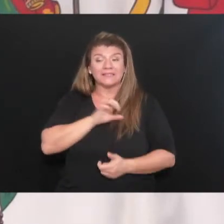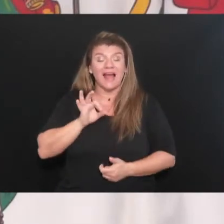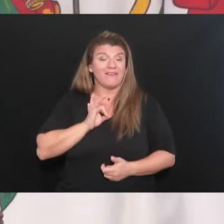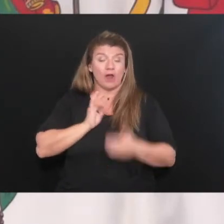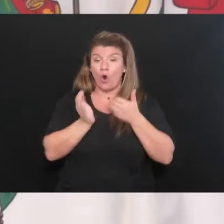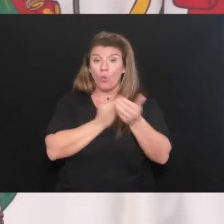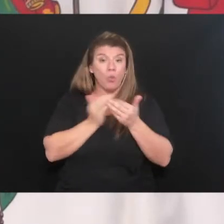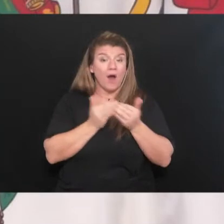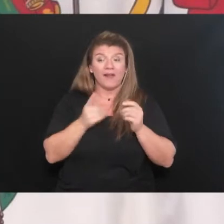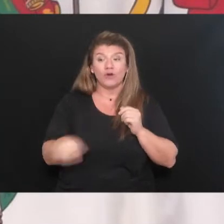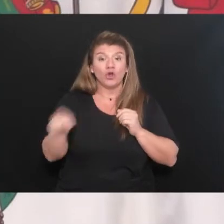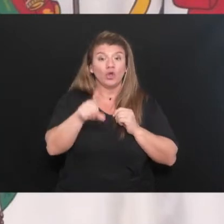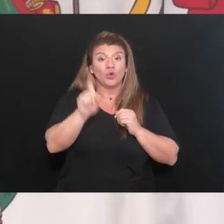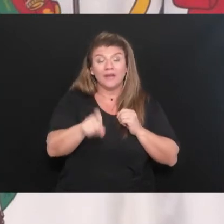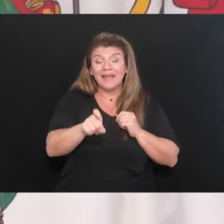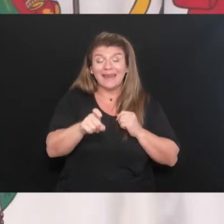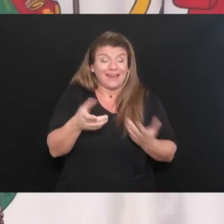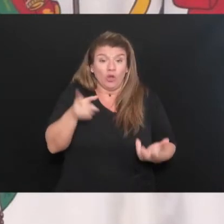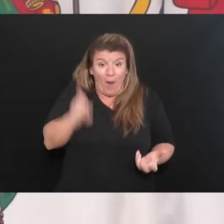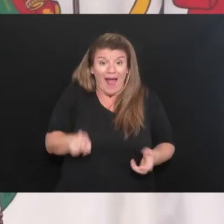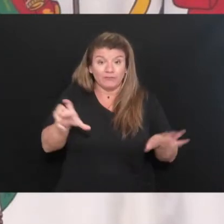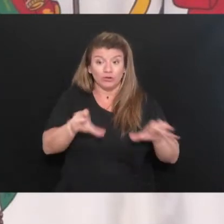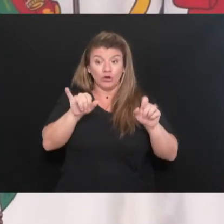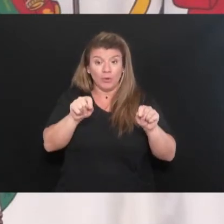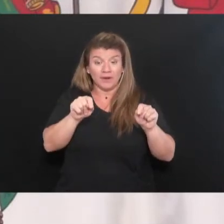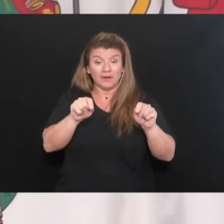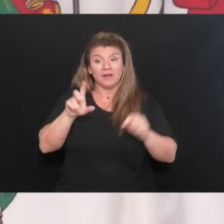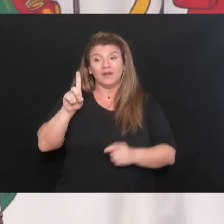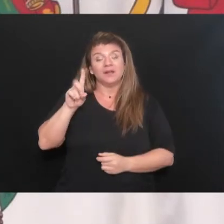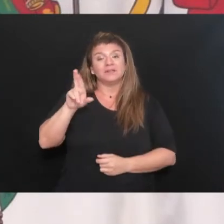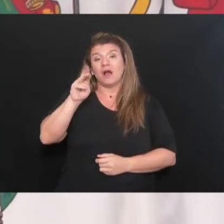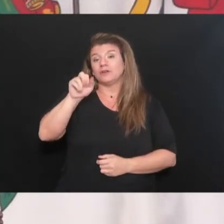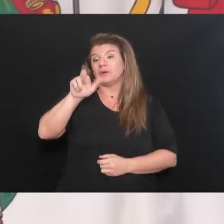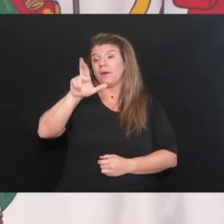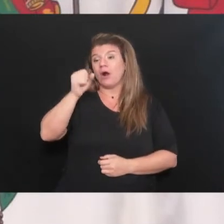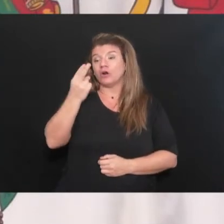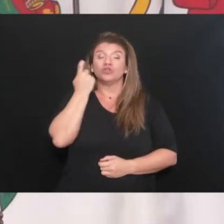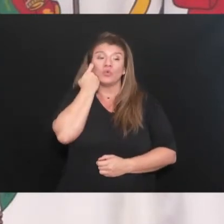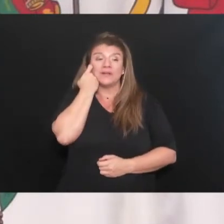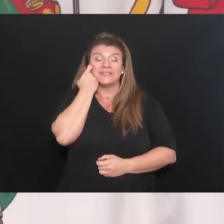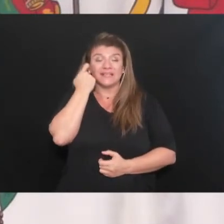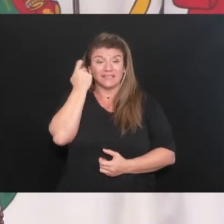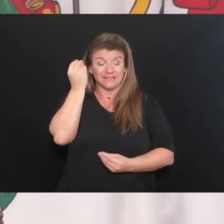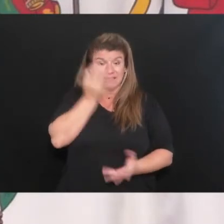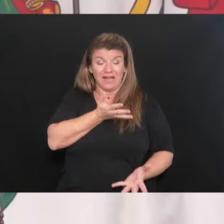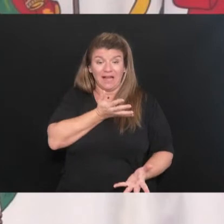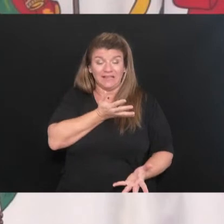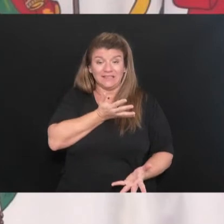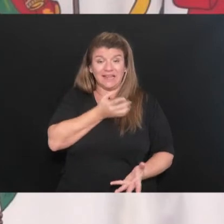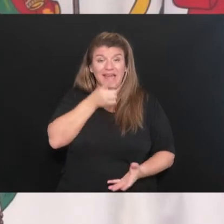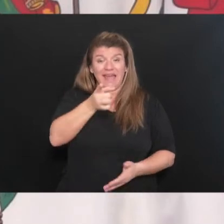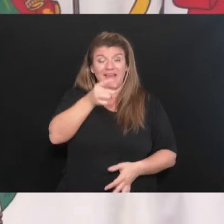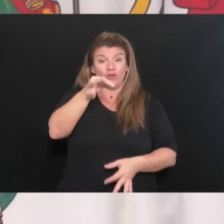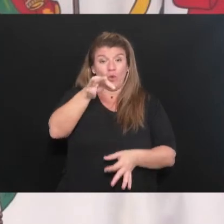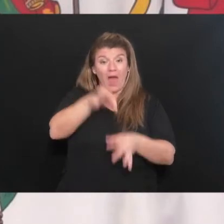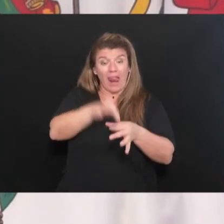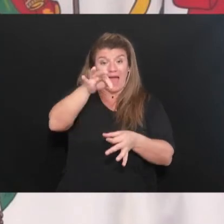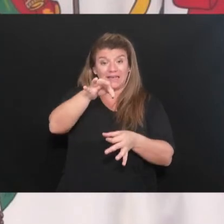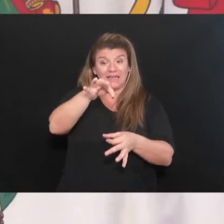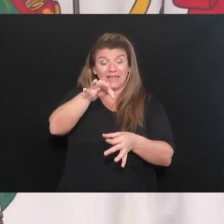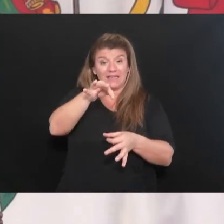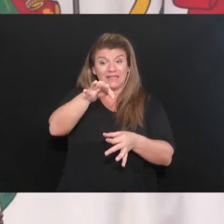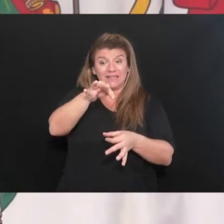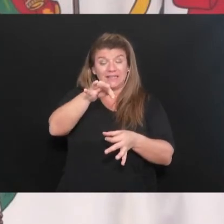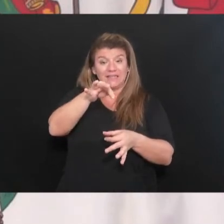you need, that you have to do, Dr. Marsh just said just a minute ago, if you elect to